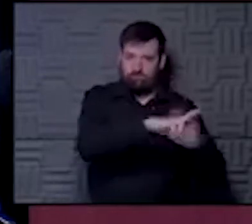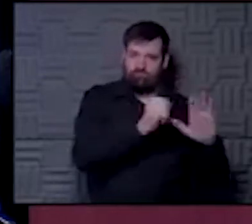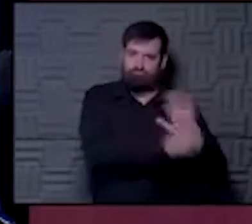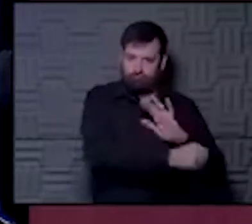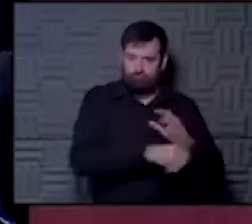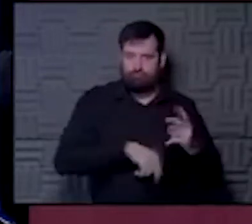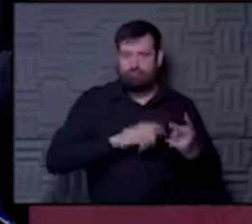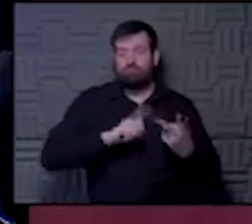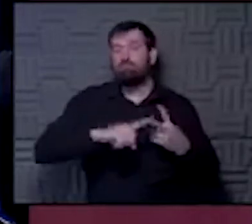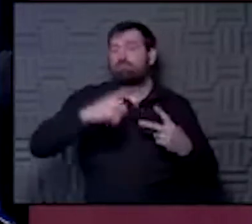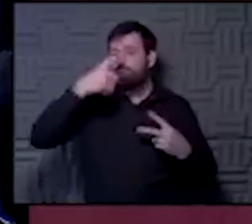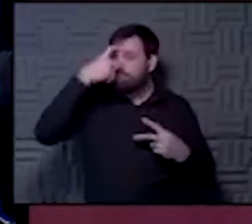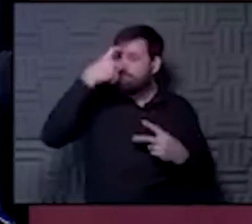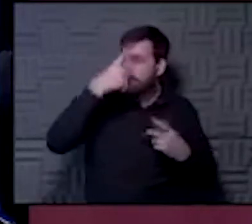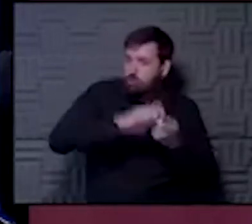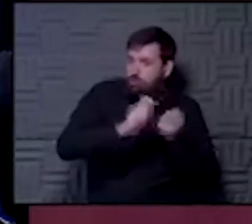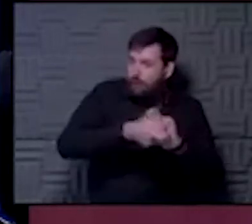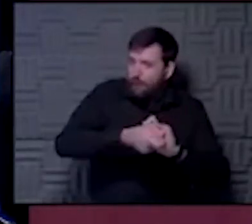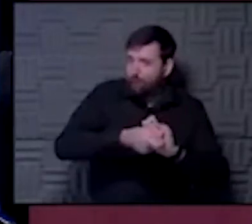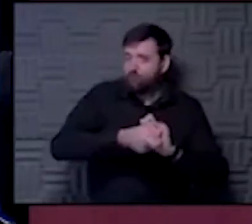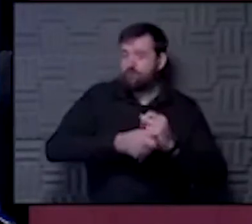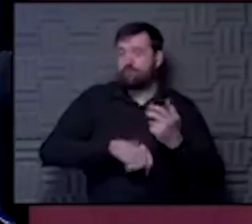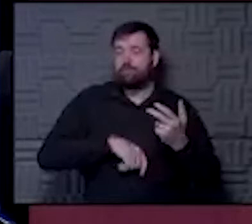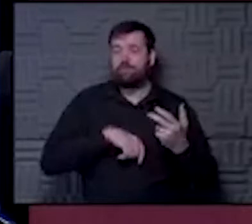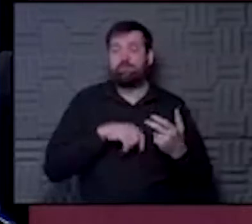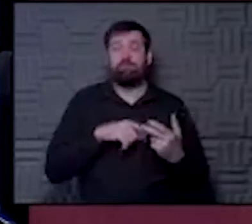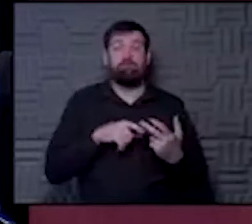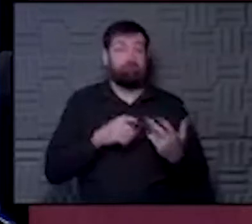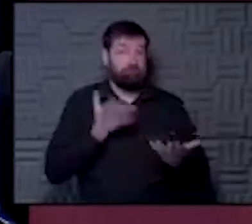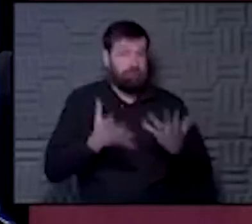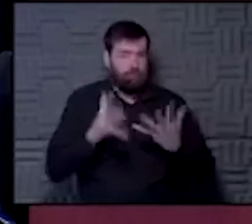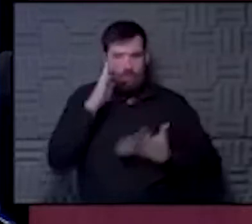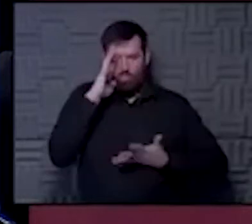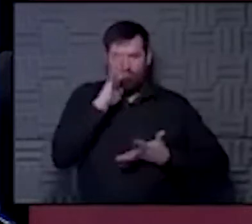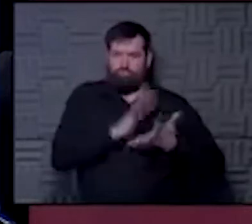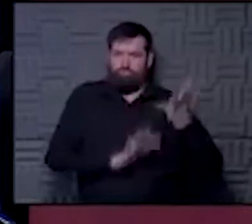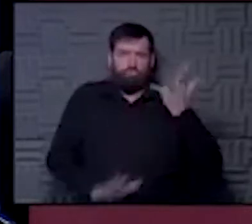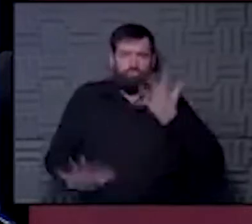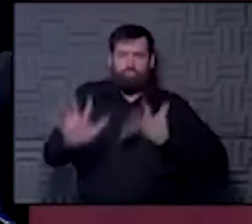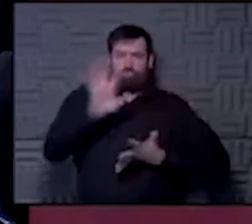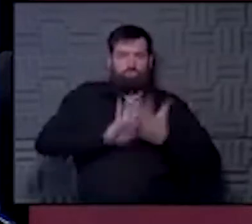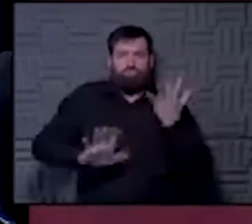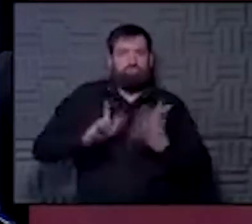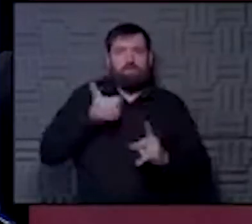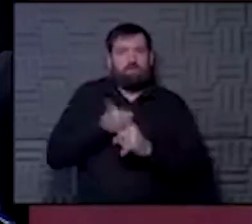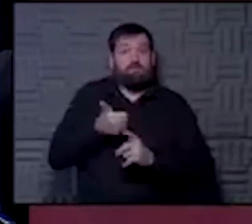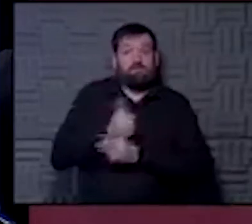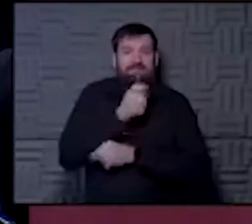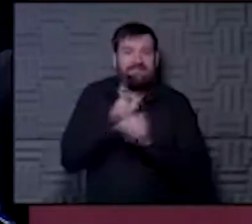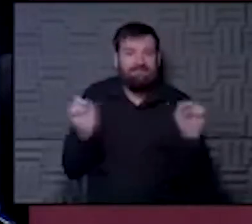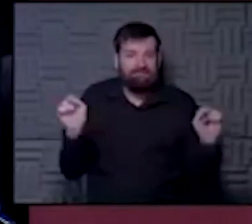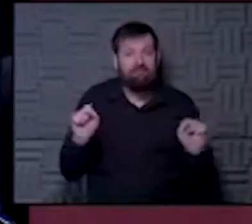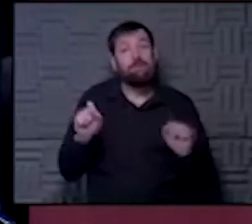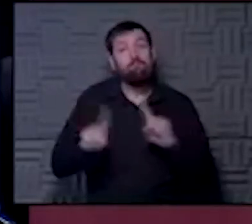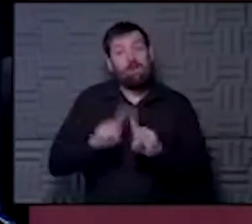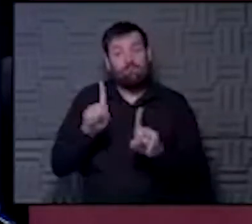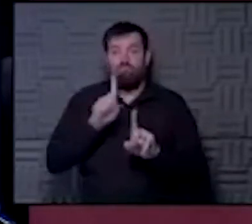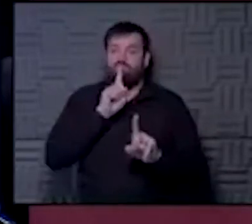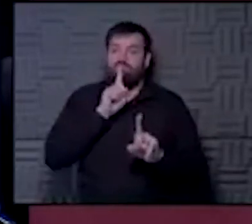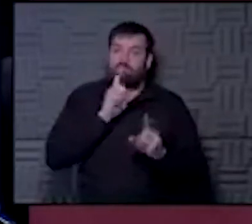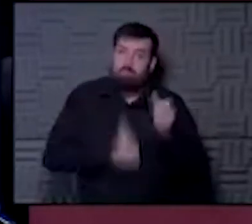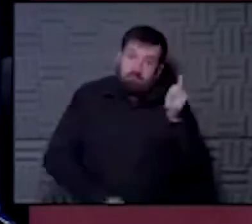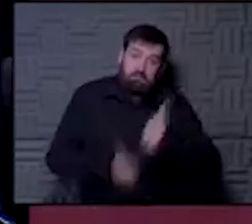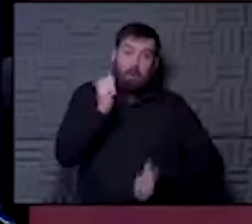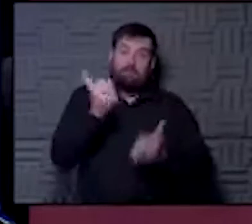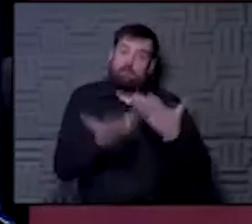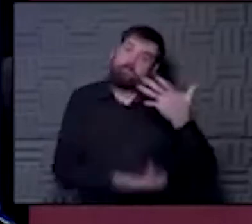see some neurological changes that have you be in the ICU because you may become disoriented and you're not safe to yourself or others. But the overwhelming majority of patients